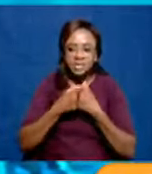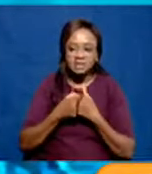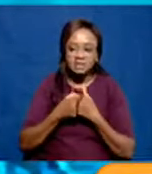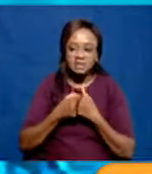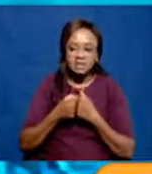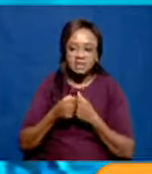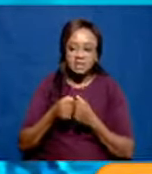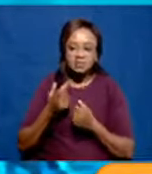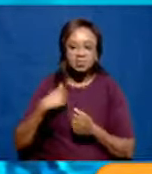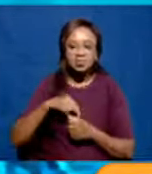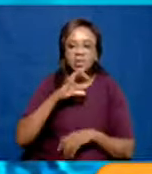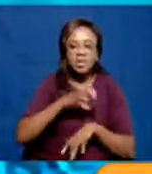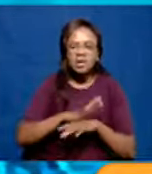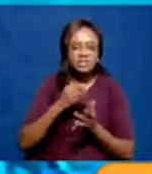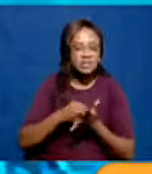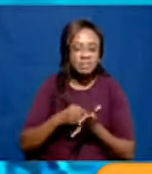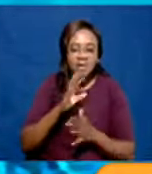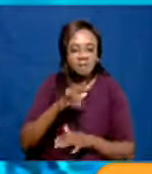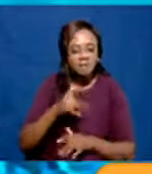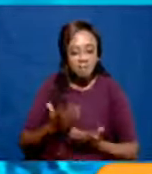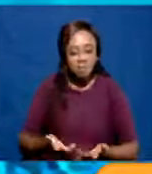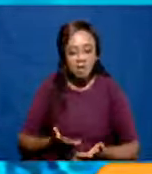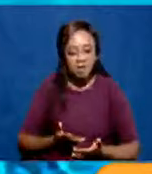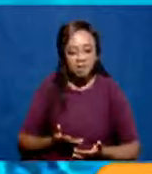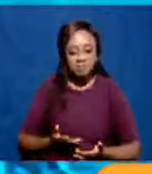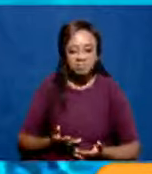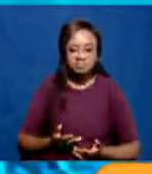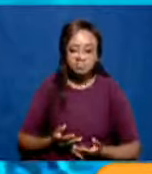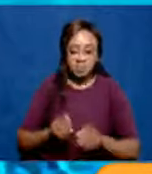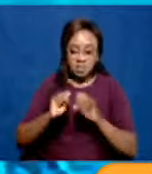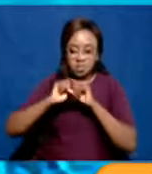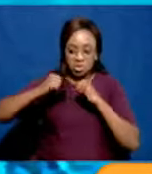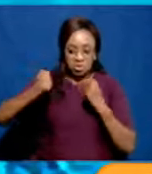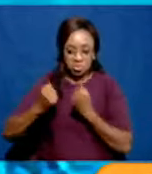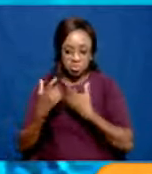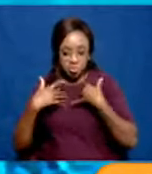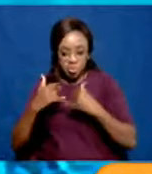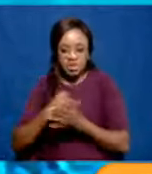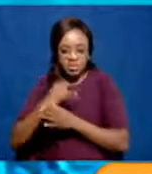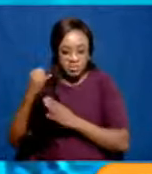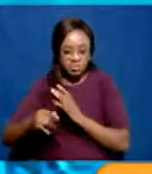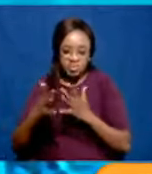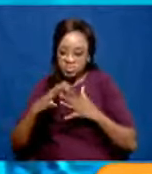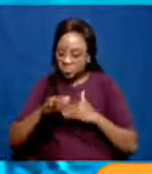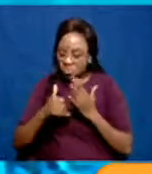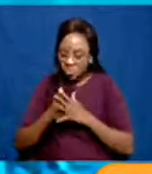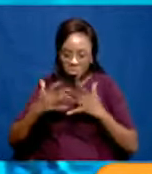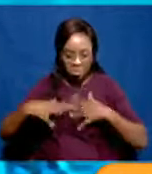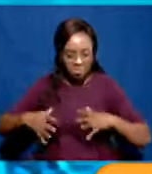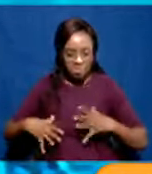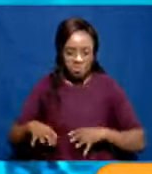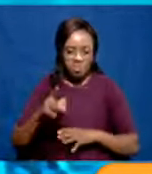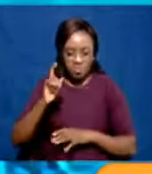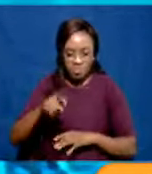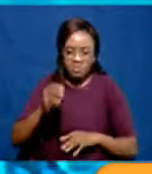we make it mandatory, because that is what is in the law. And for social health insurance, everybody needs to contribute. Everybody who can contribute needs to contribute. Those who can't